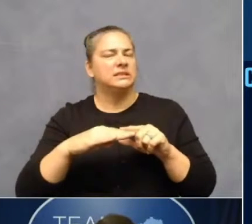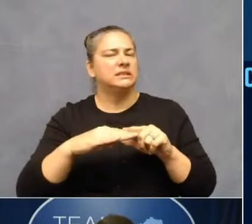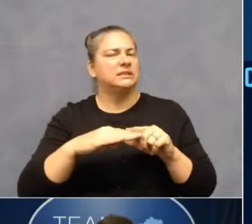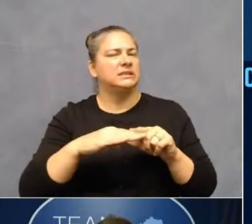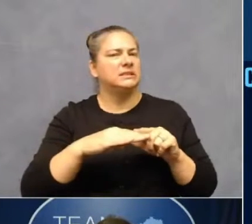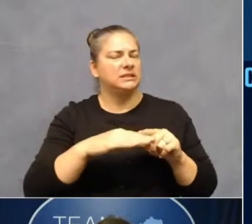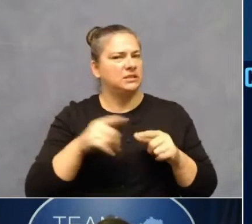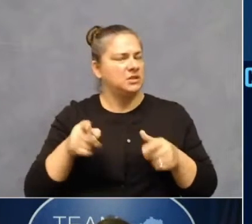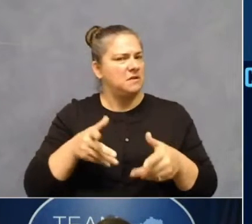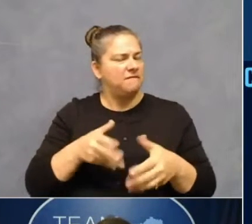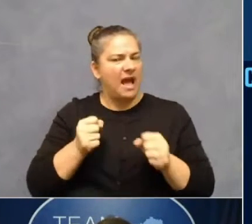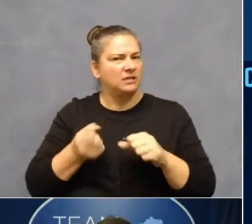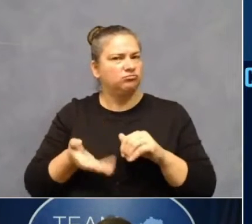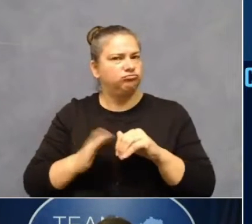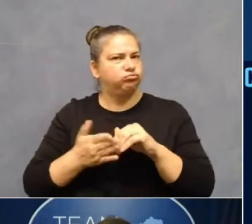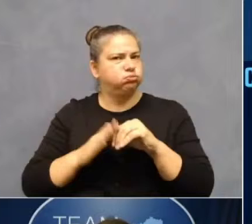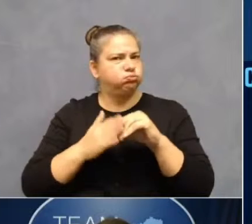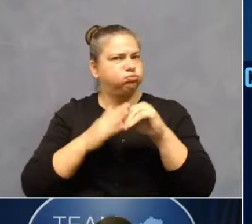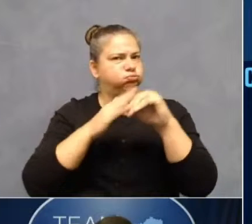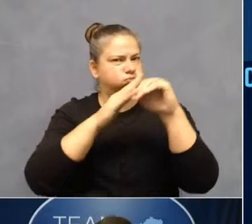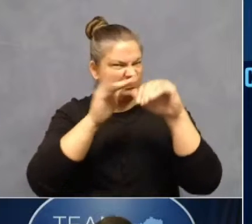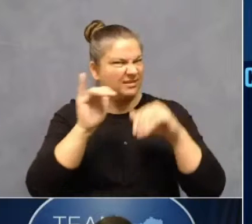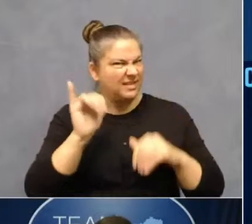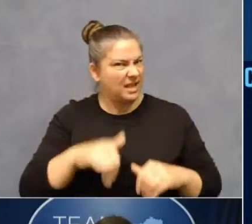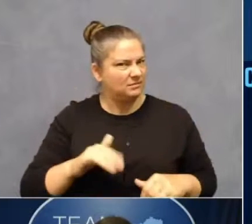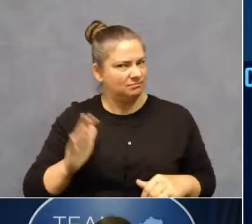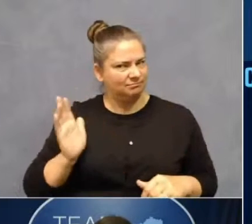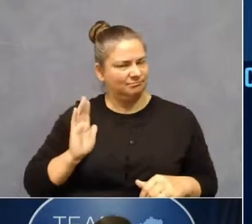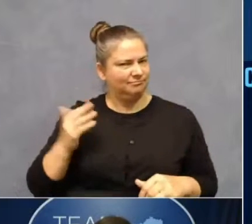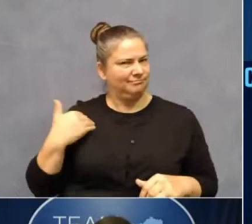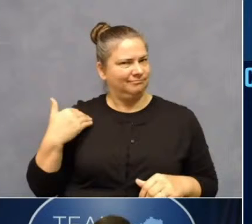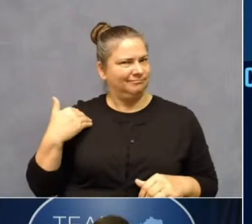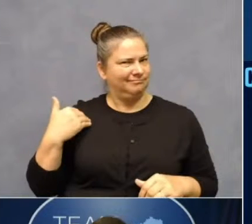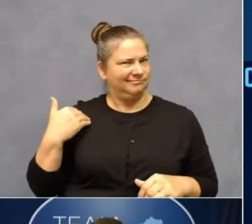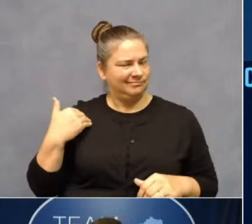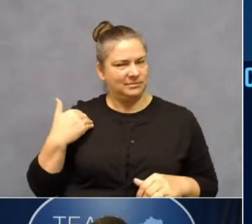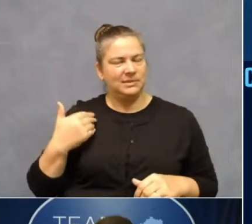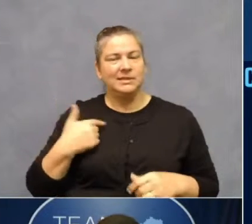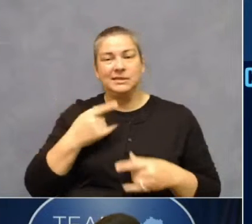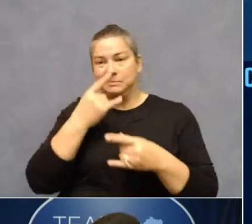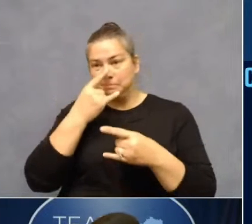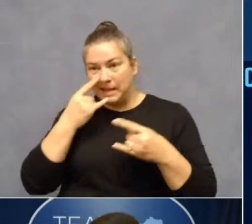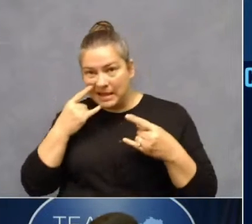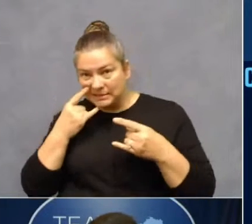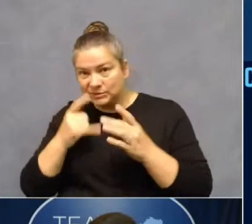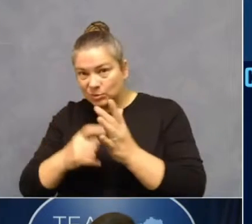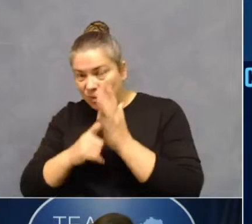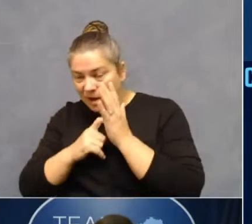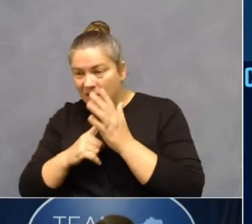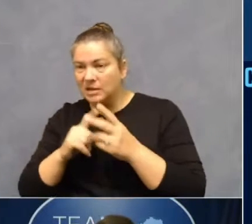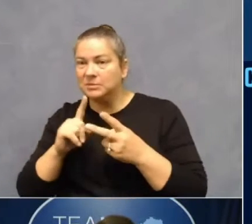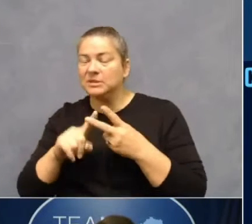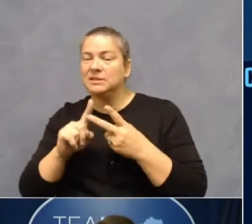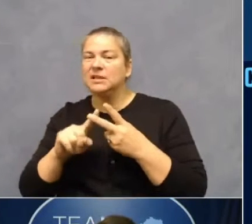it increased. With the mask mandate and some others, we were able to basically level it off